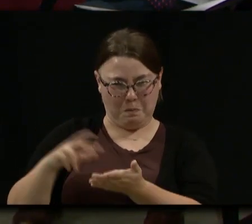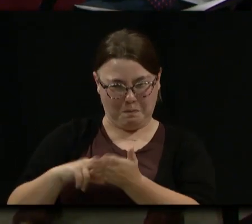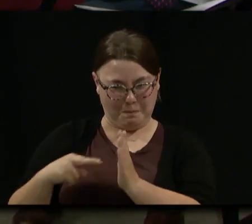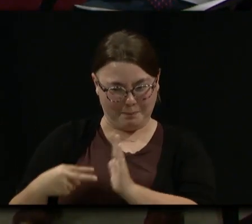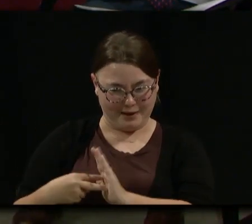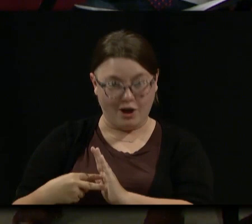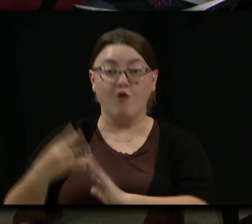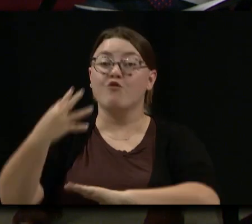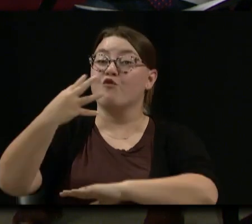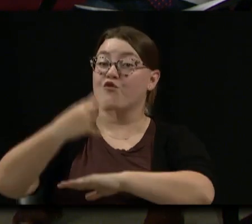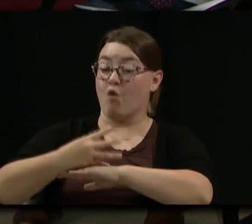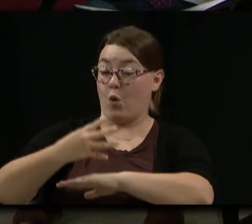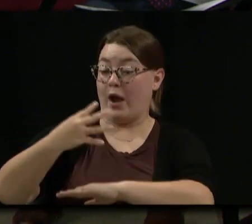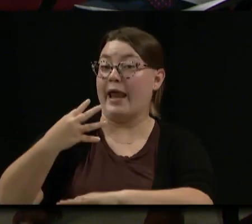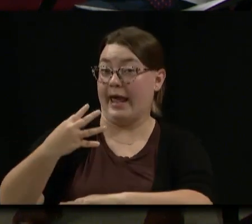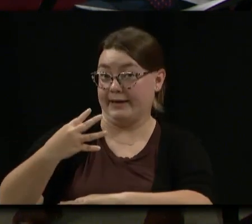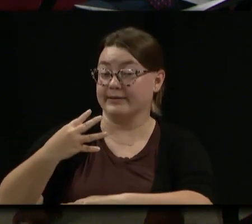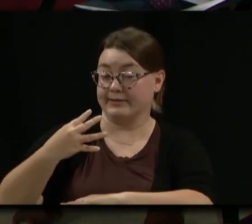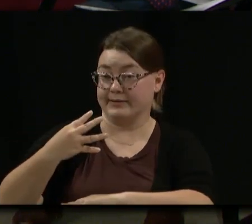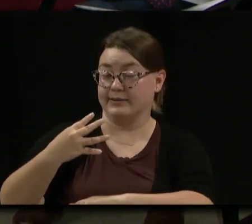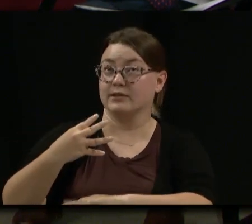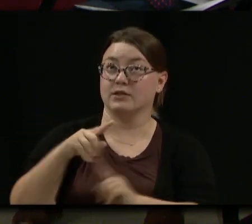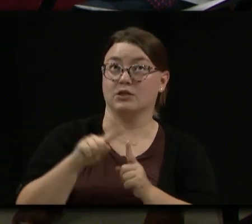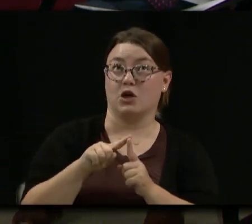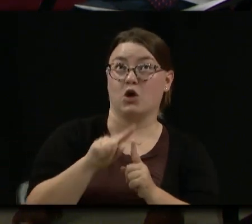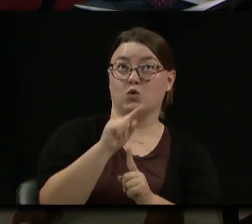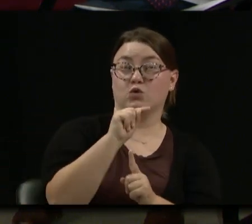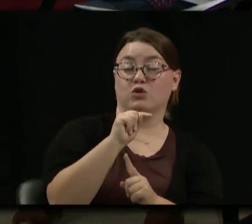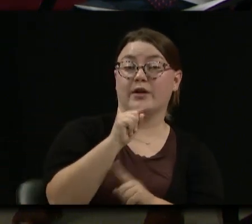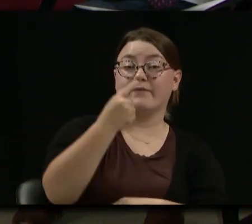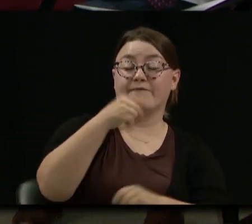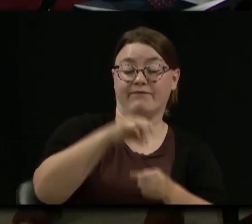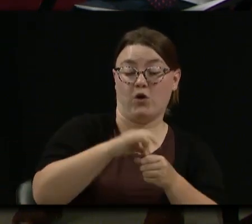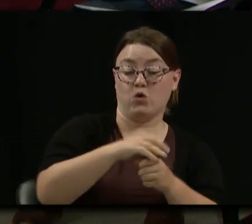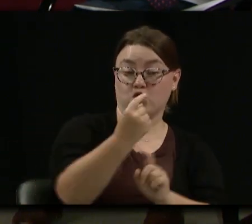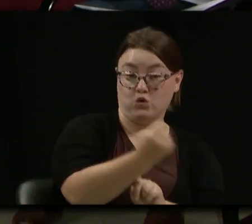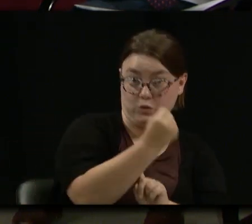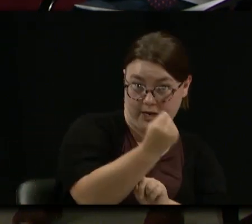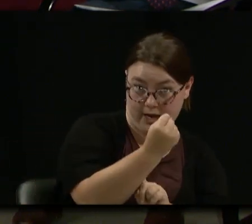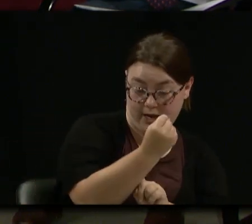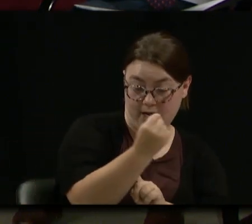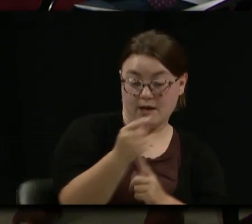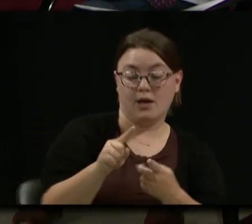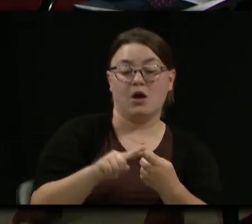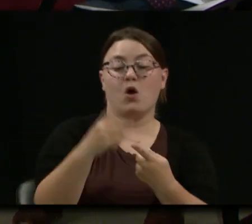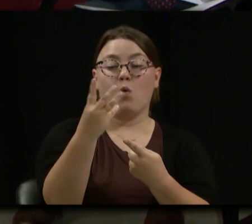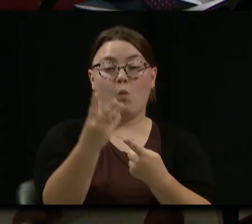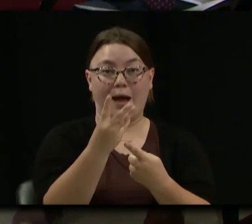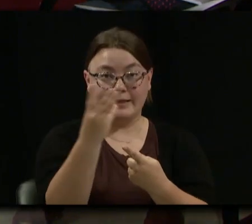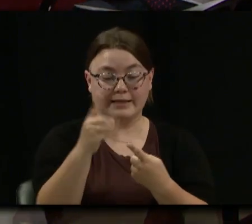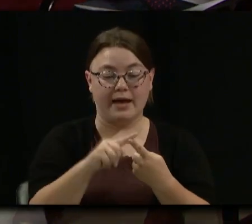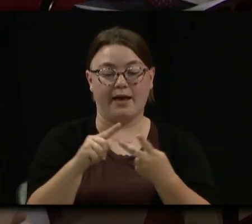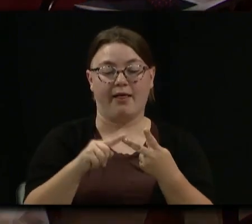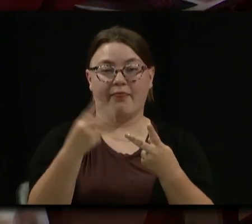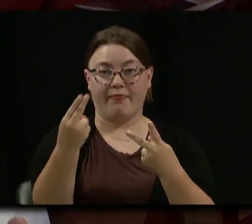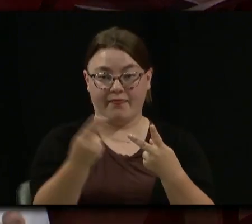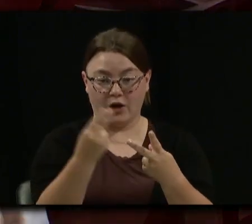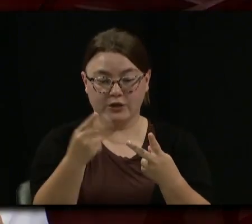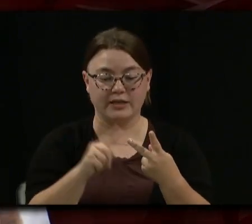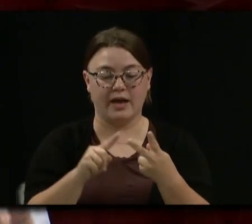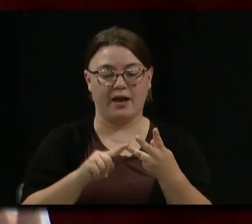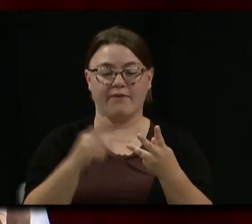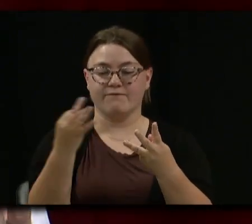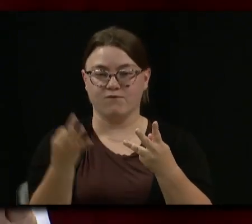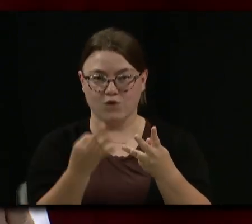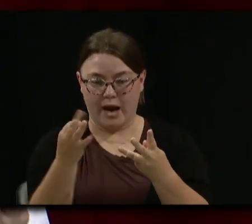4 days are now allowed. Correct. And so that would mean after election on Tuesday, mm-hmm. Wednesday, Thursday, Friday, Saturday. What are the hours